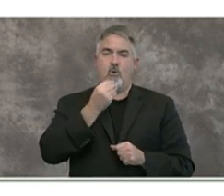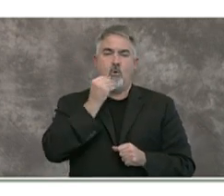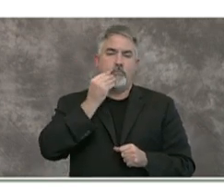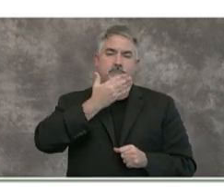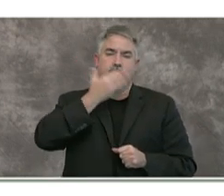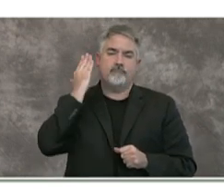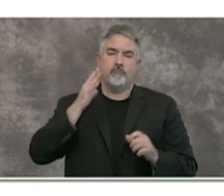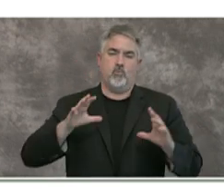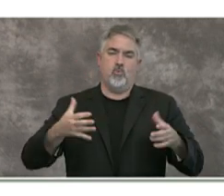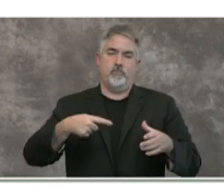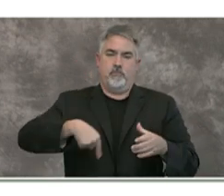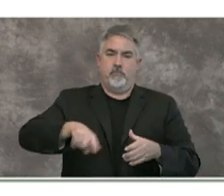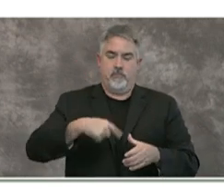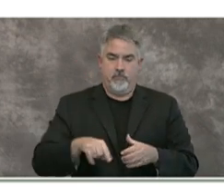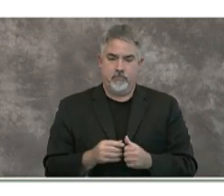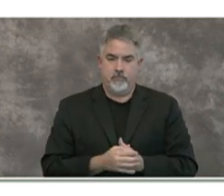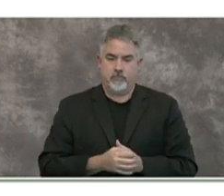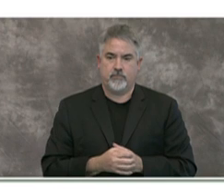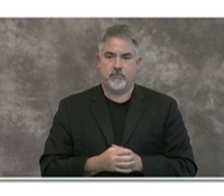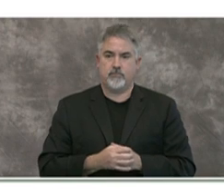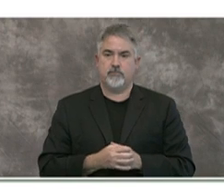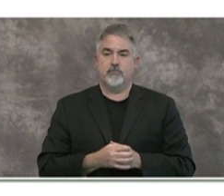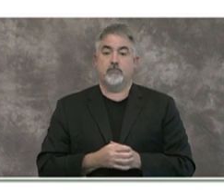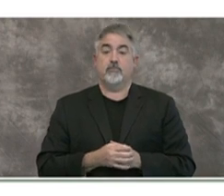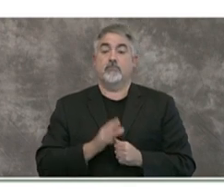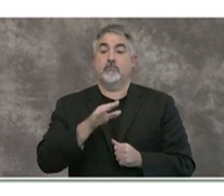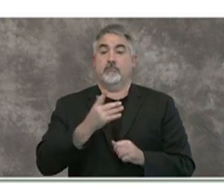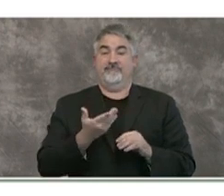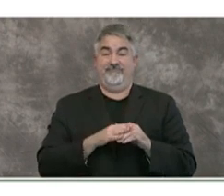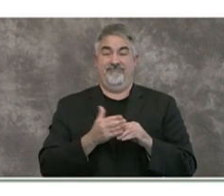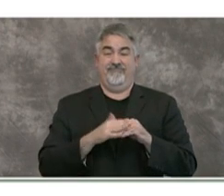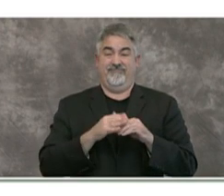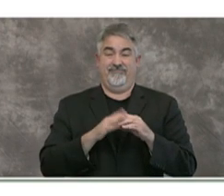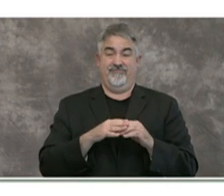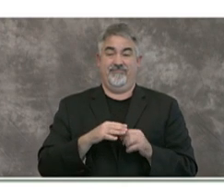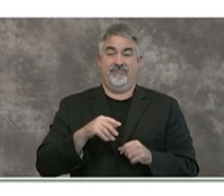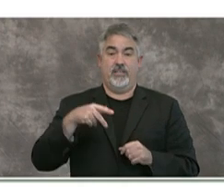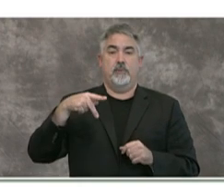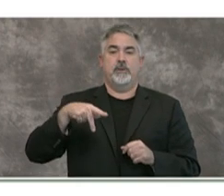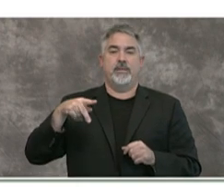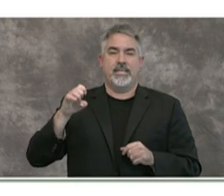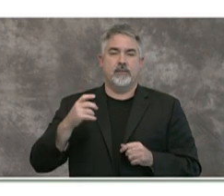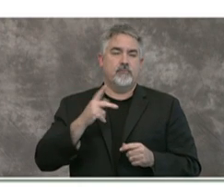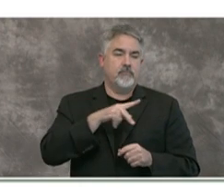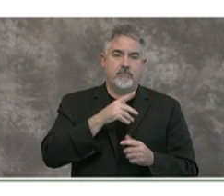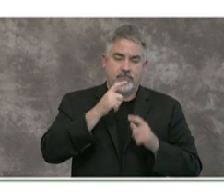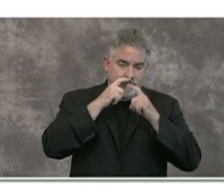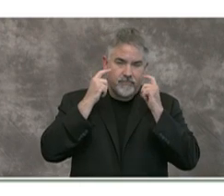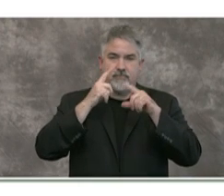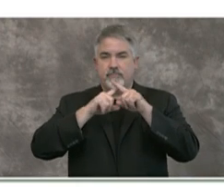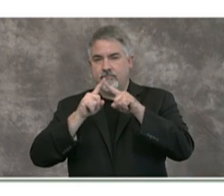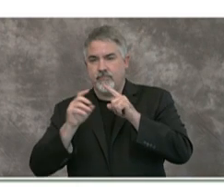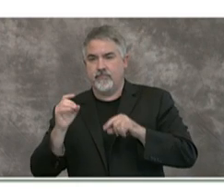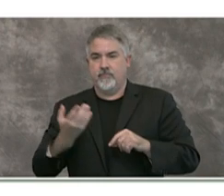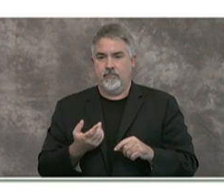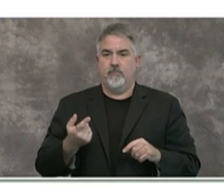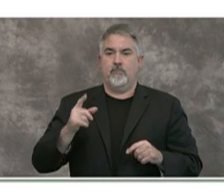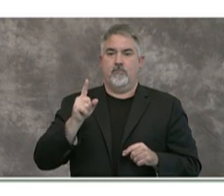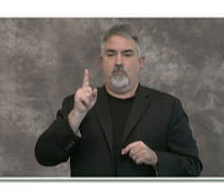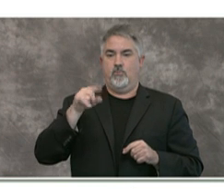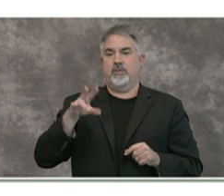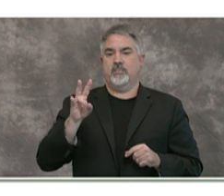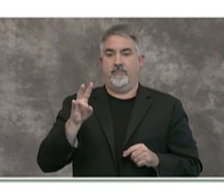to homelessness. Increases across the board in personal protective gear. We're now at more than 1.7